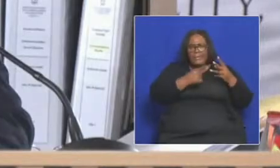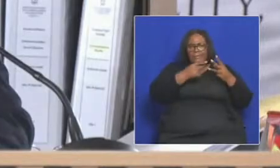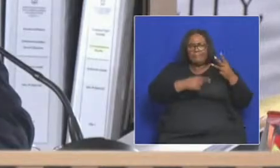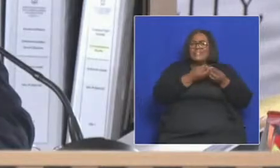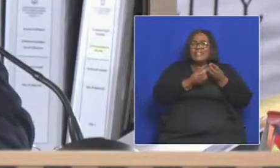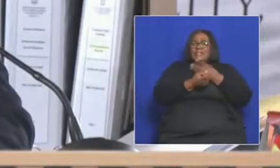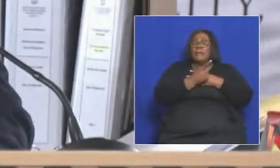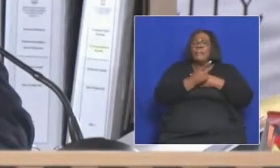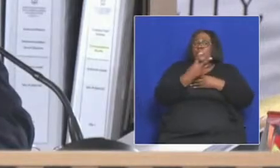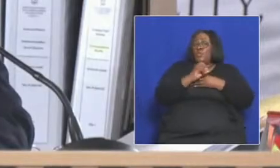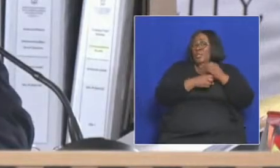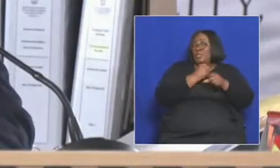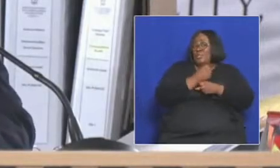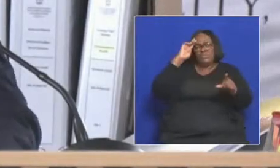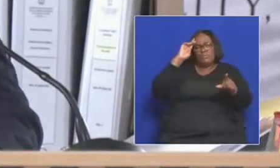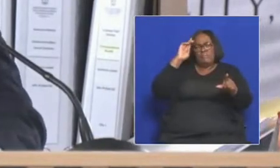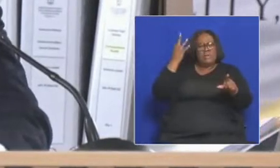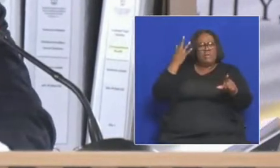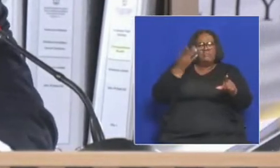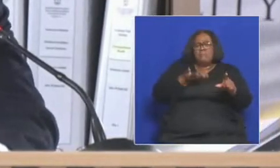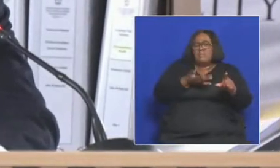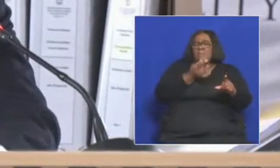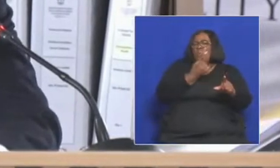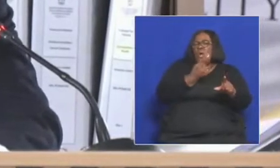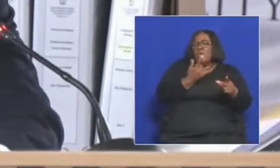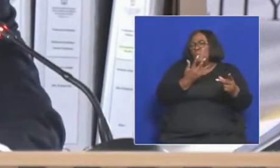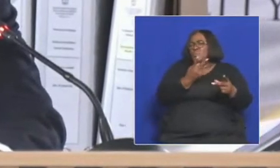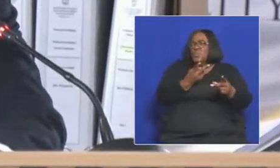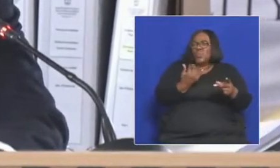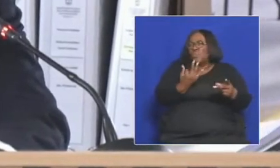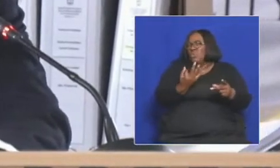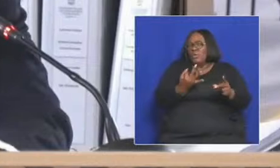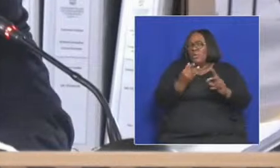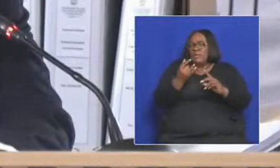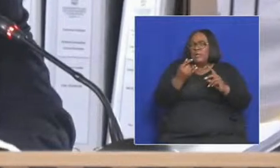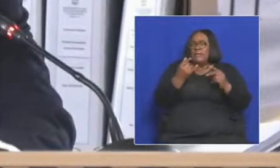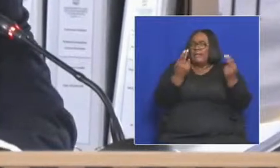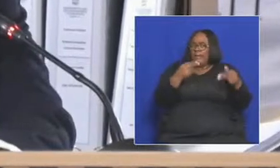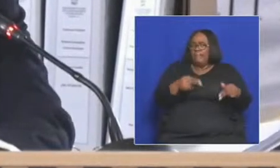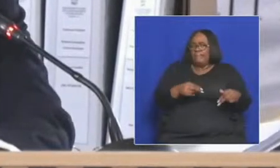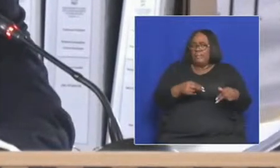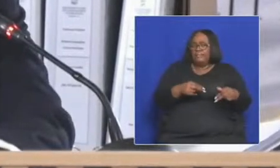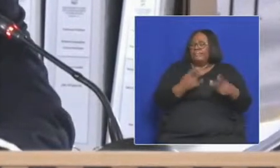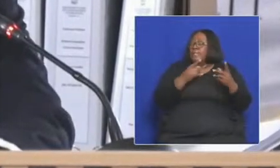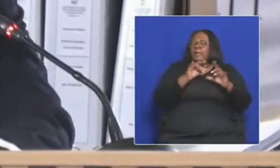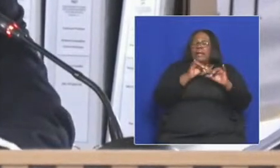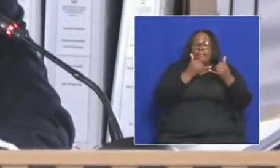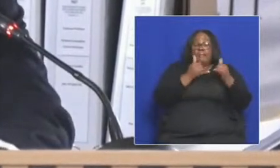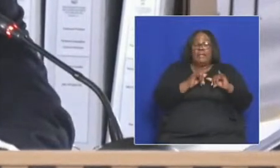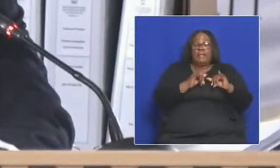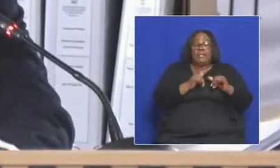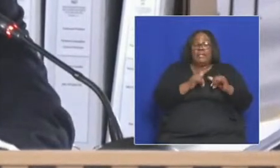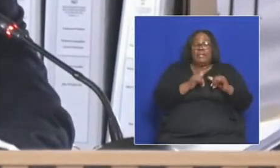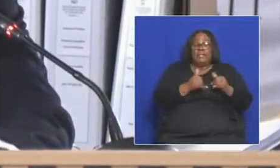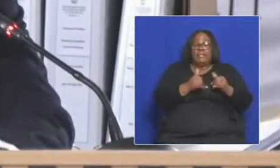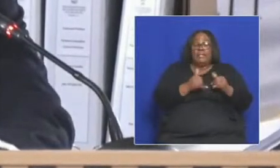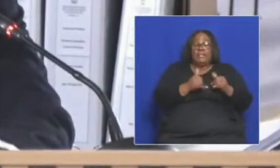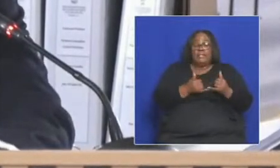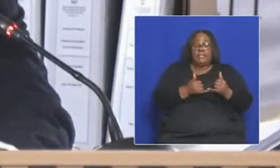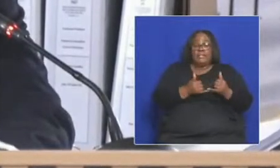Mr. Matlala should have some recollection of 3 companies, and if he says at least those, there may be more,